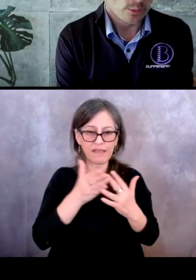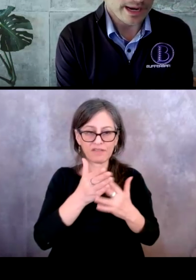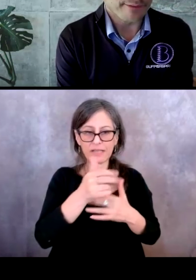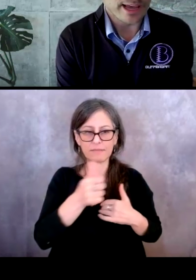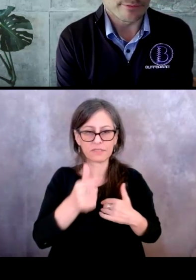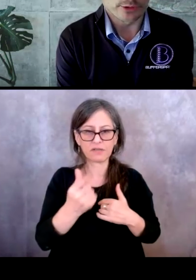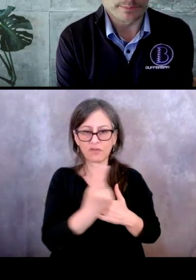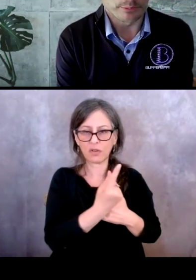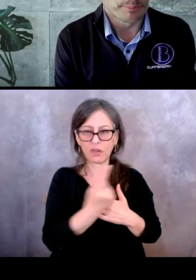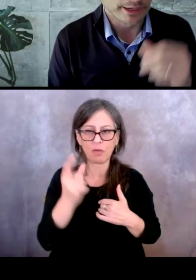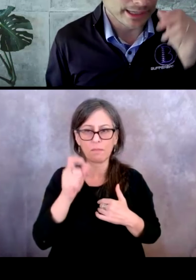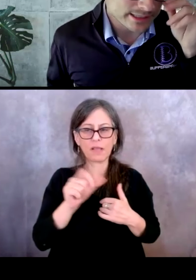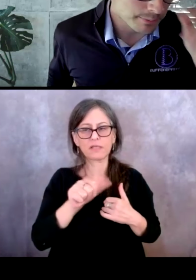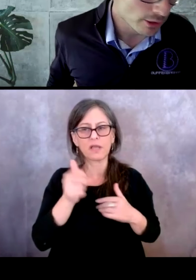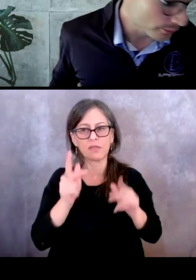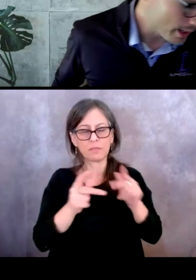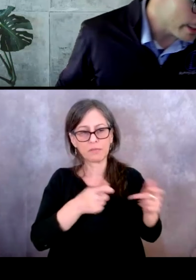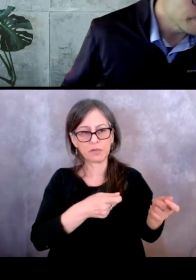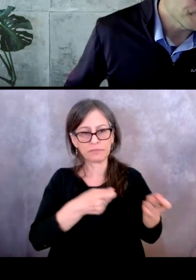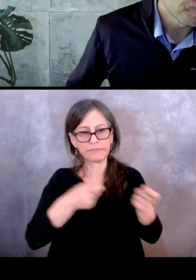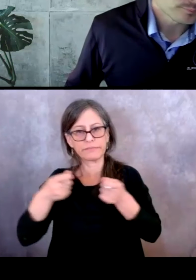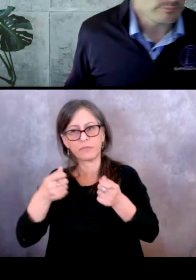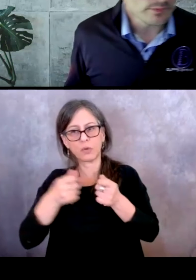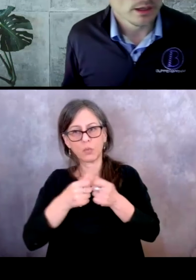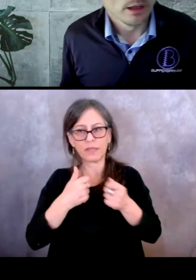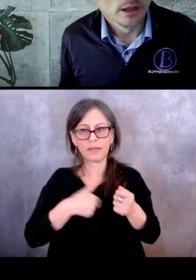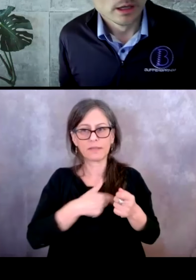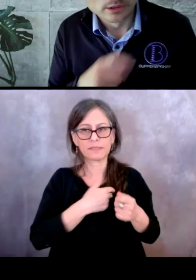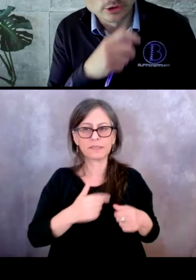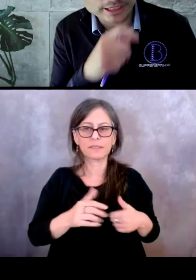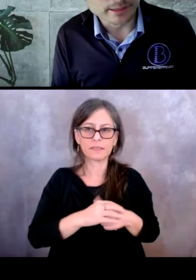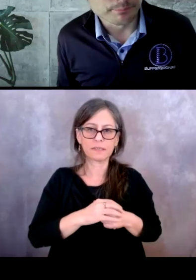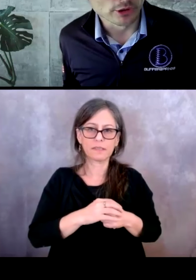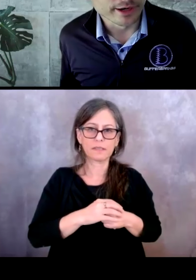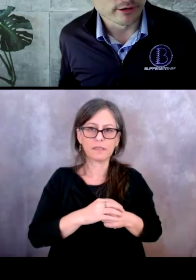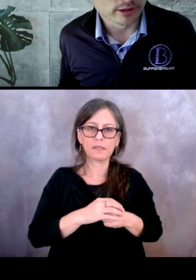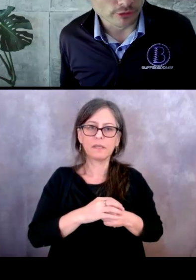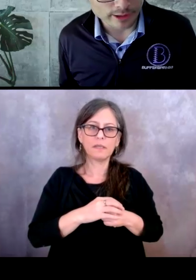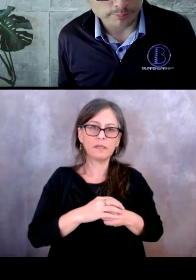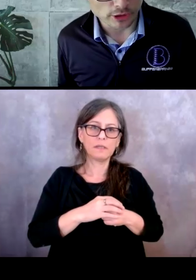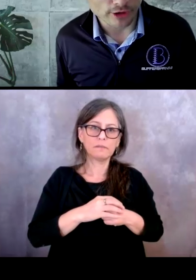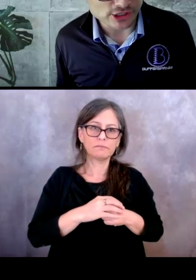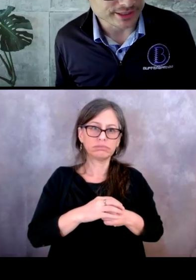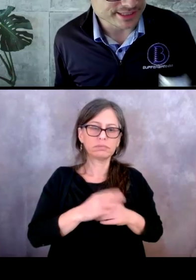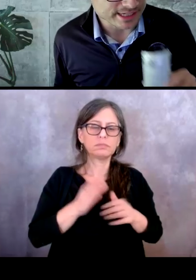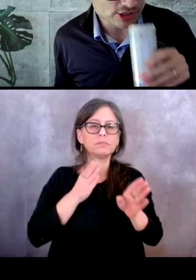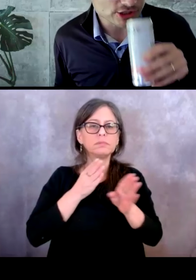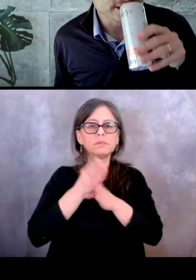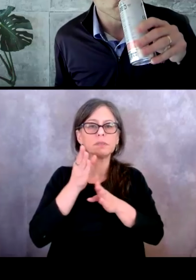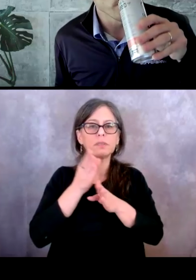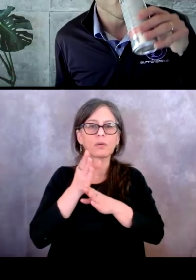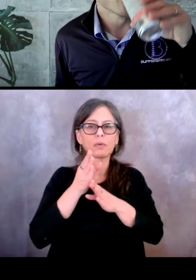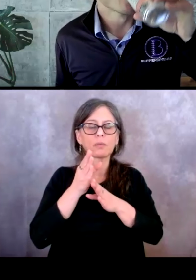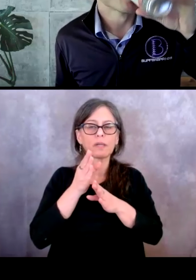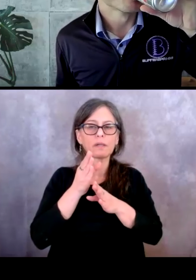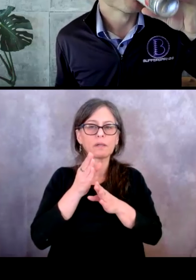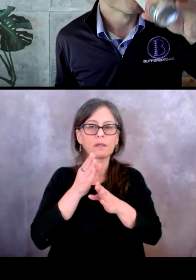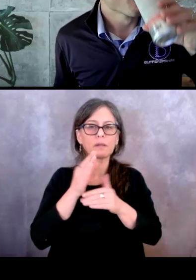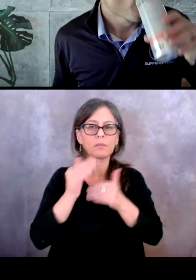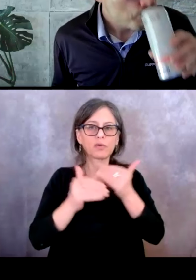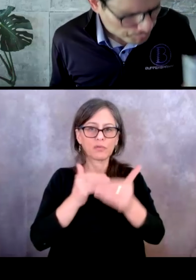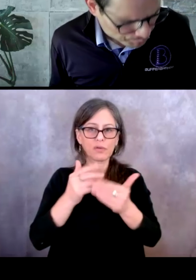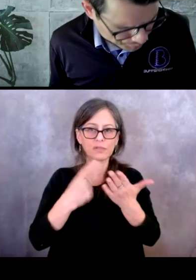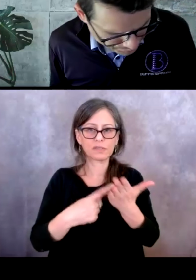themselves. We have to have other people bringing us up along the way. Looking at career progression discussions as well.